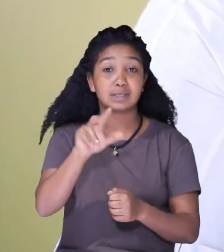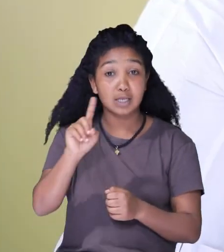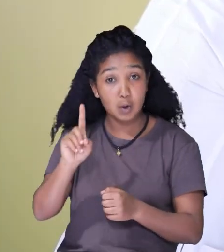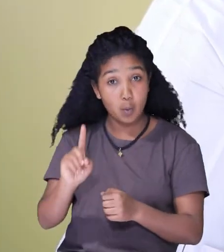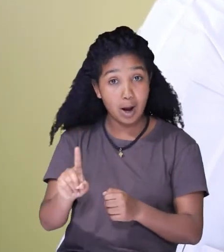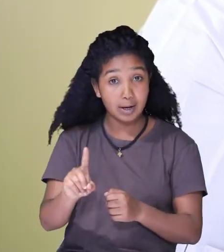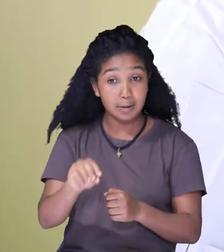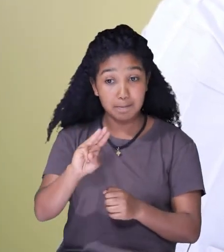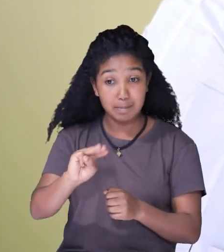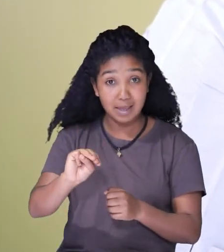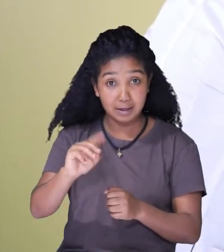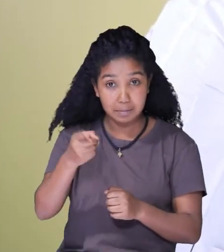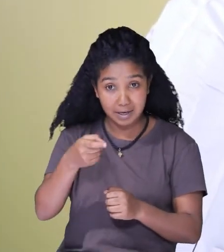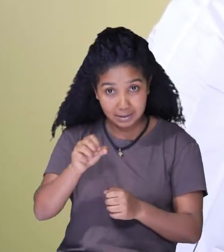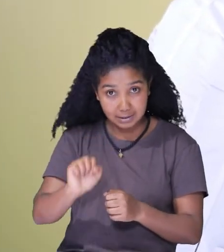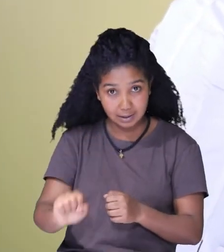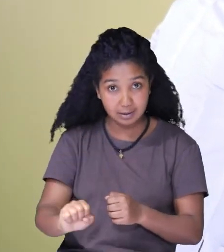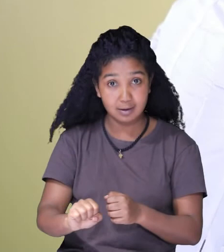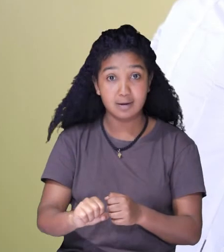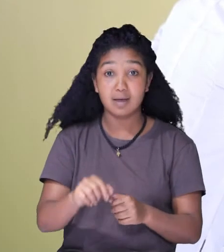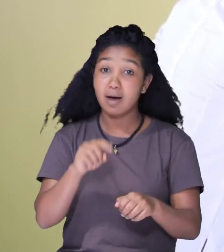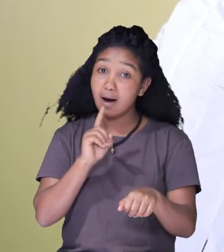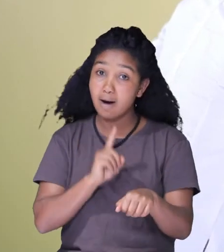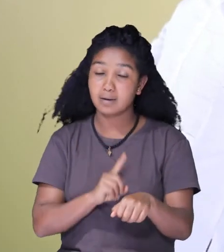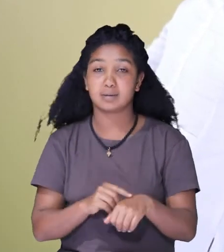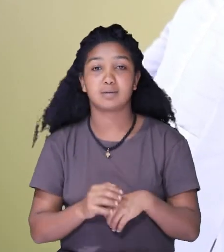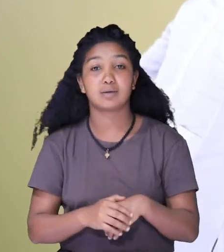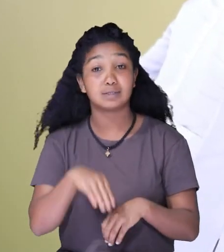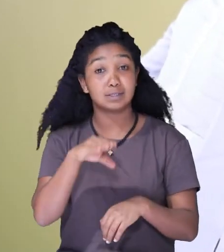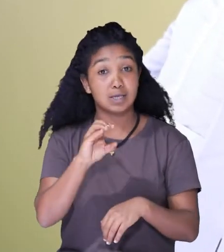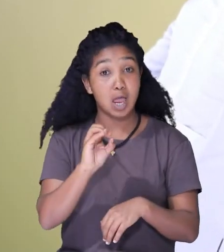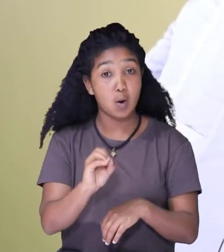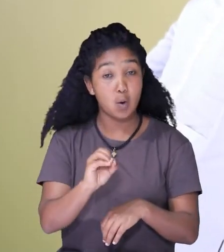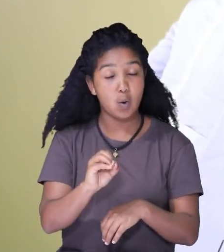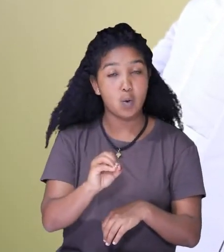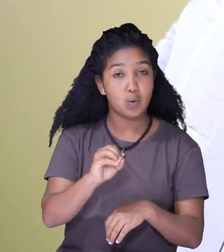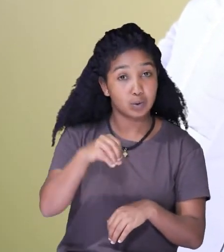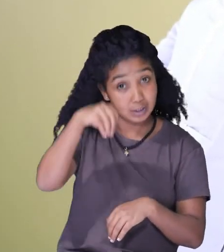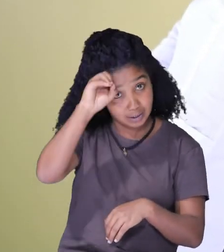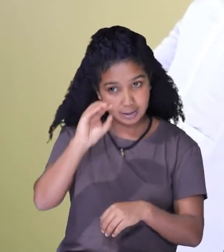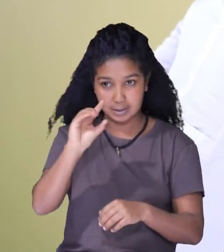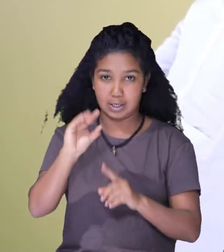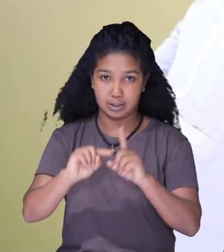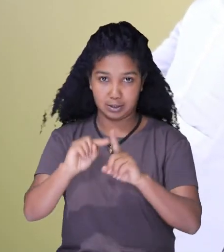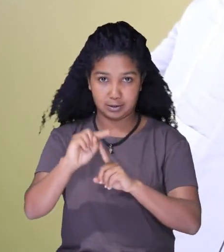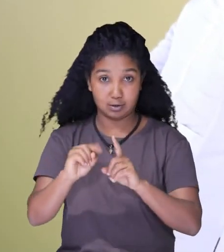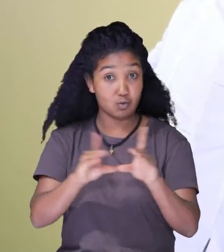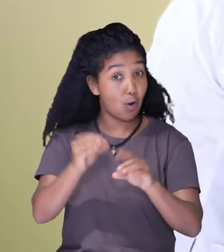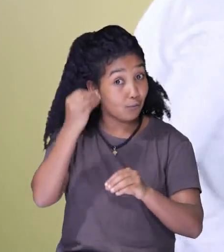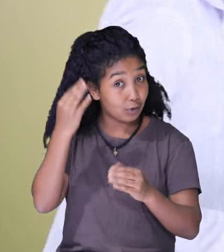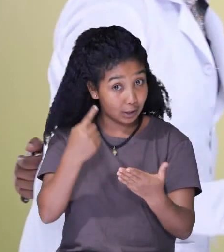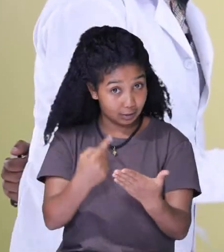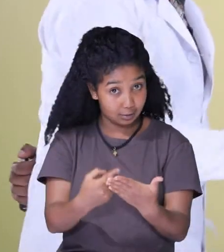331 meter per second at 0 degree Celsius. Don't forget